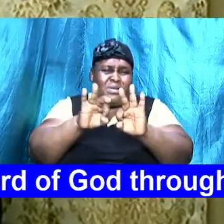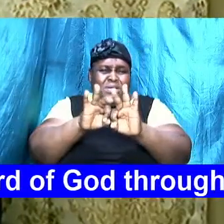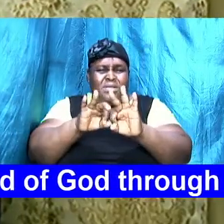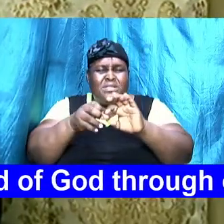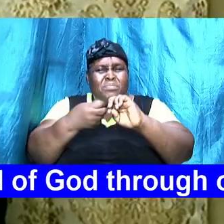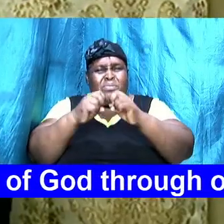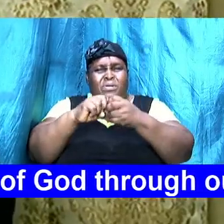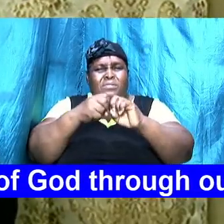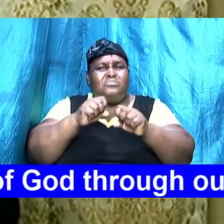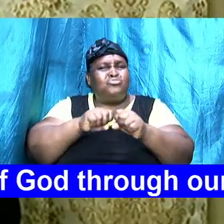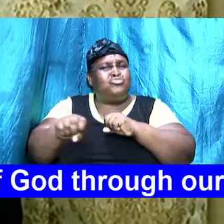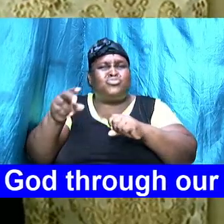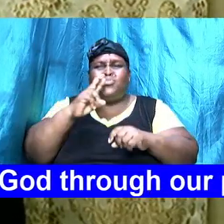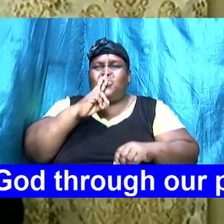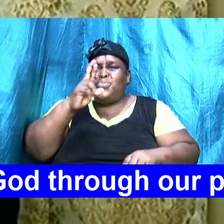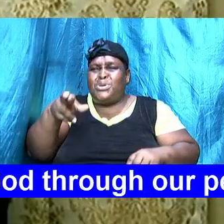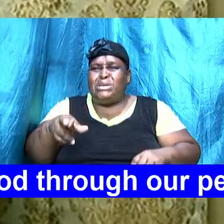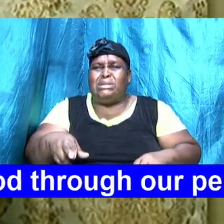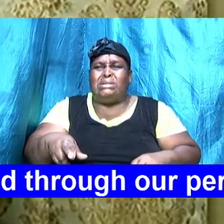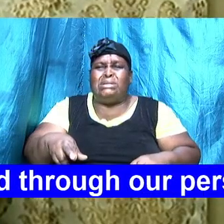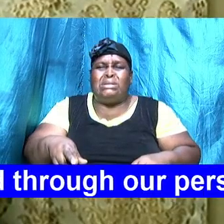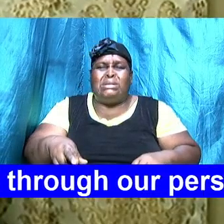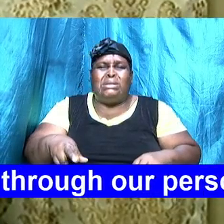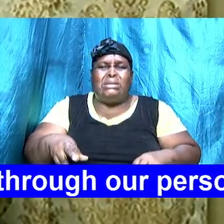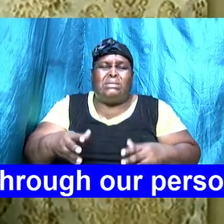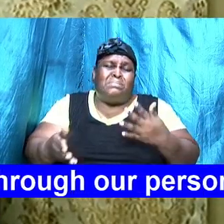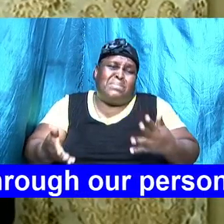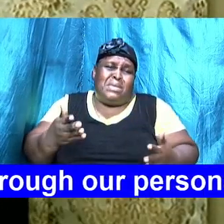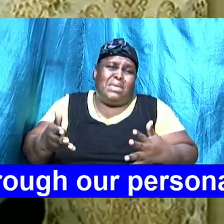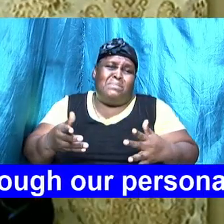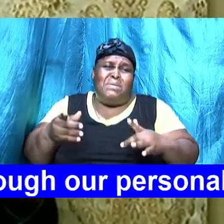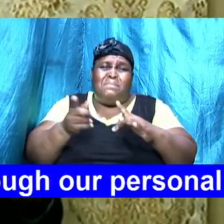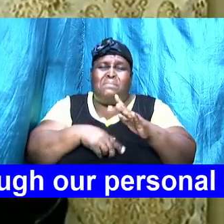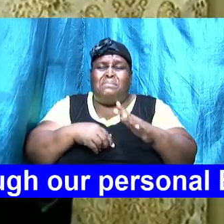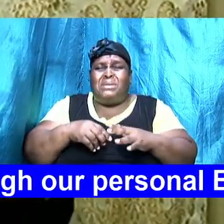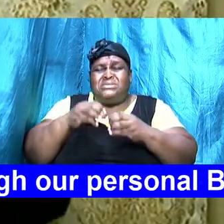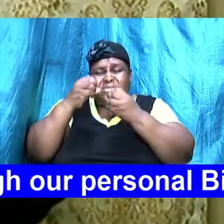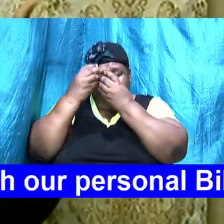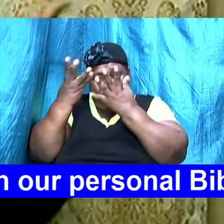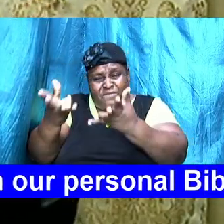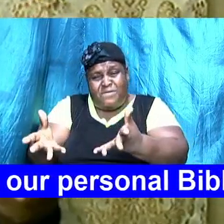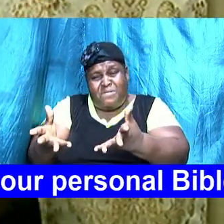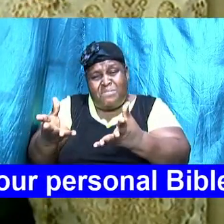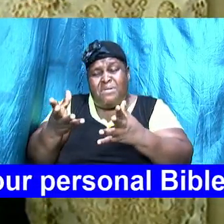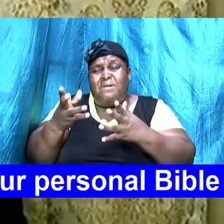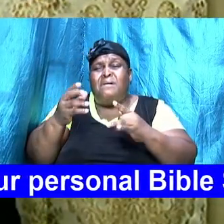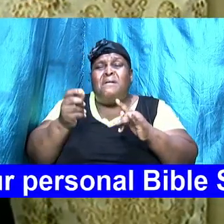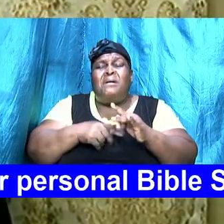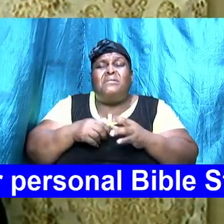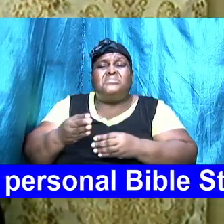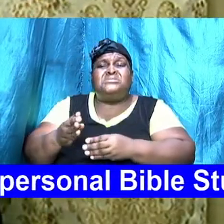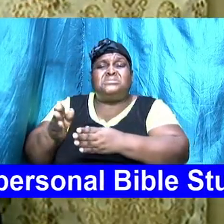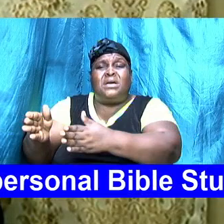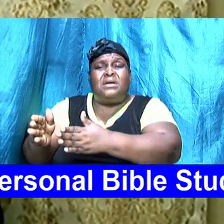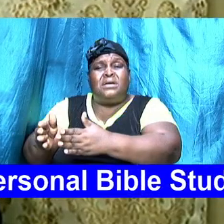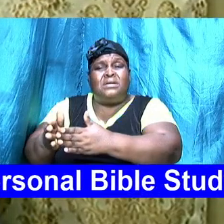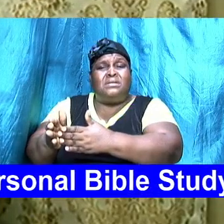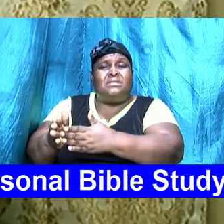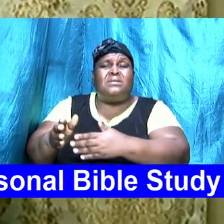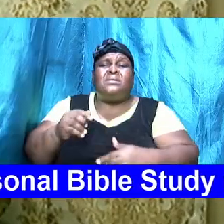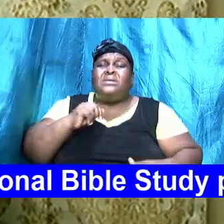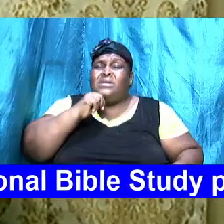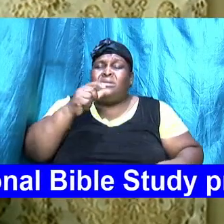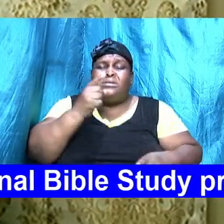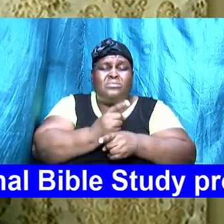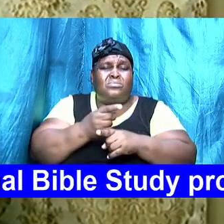real. And because we might be misinformed or misguided, sometimes we go along a path that is just not the